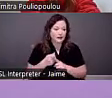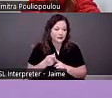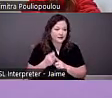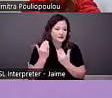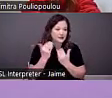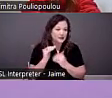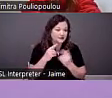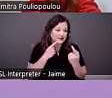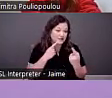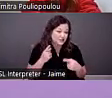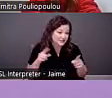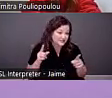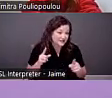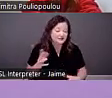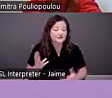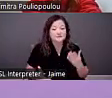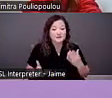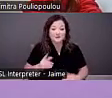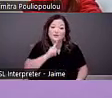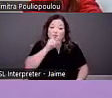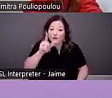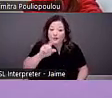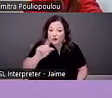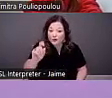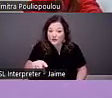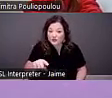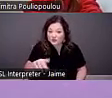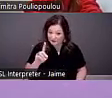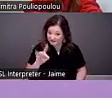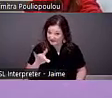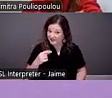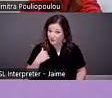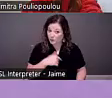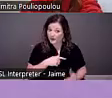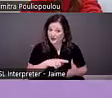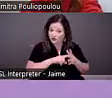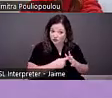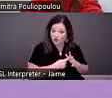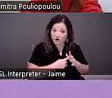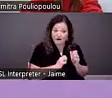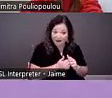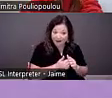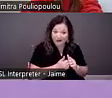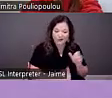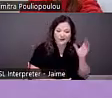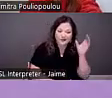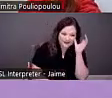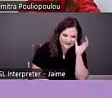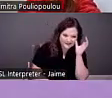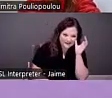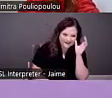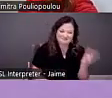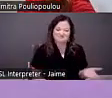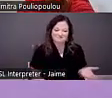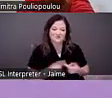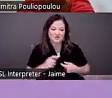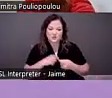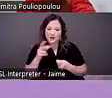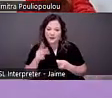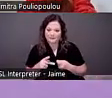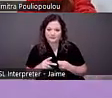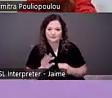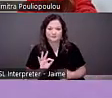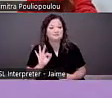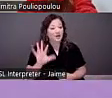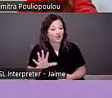the real question is, did we start by listening? And as I close, I'd like to leave you with this